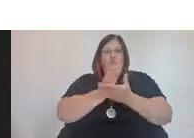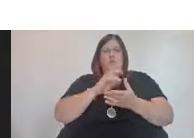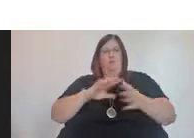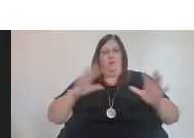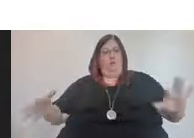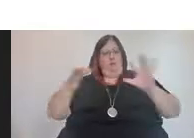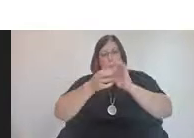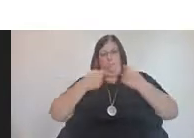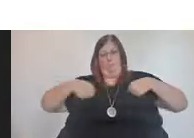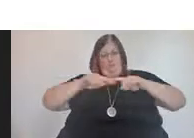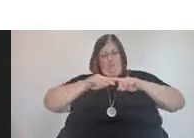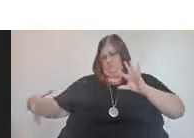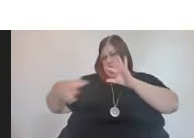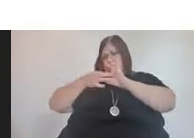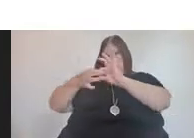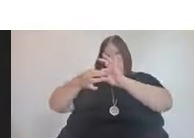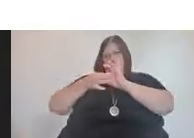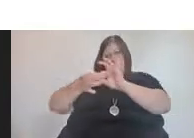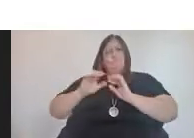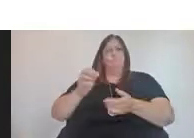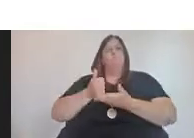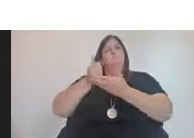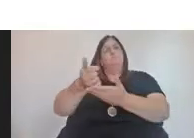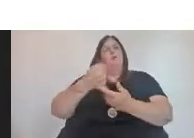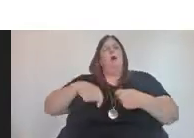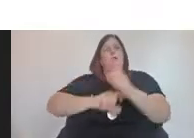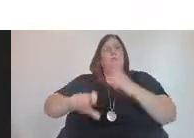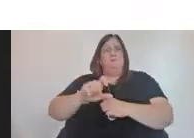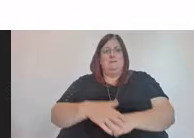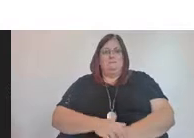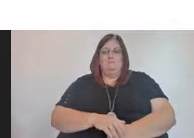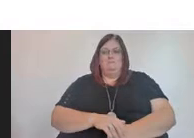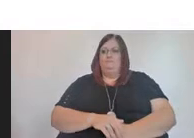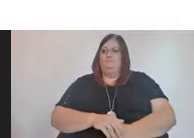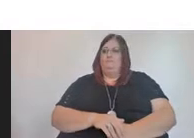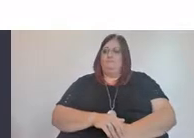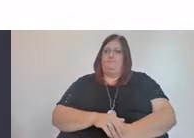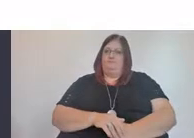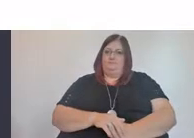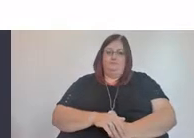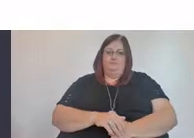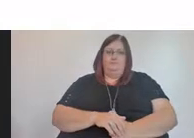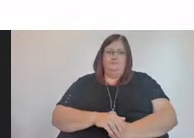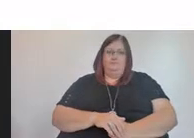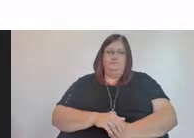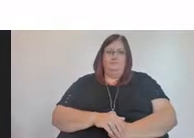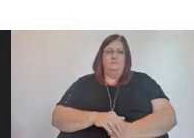collaboration across the clinical community. Next slide, please.